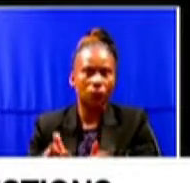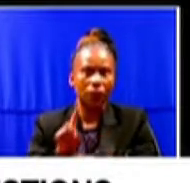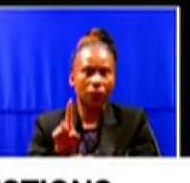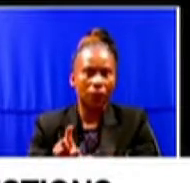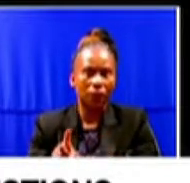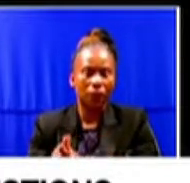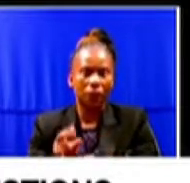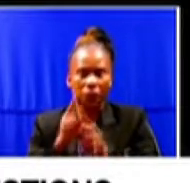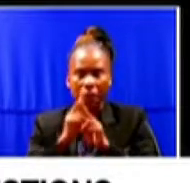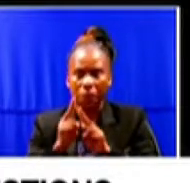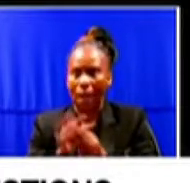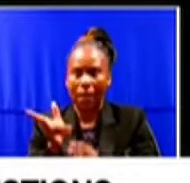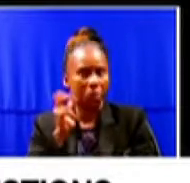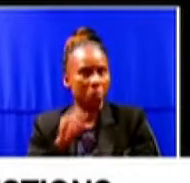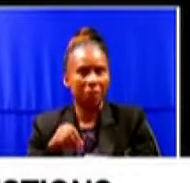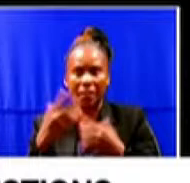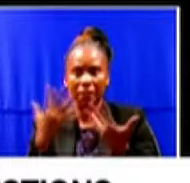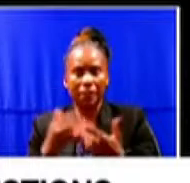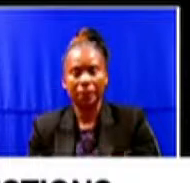Zungula.